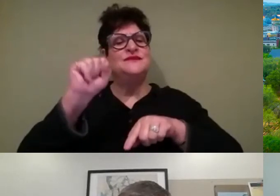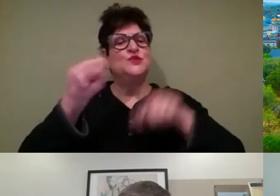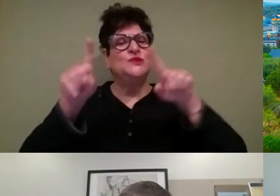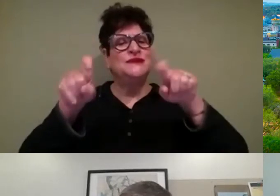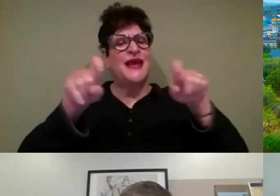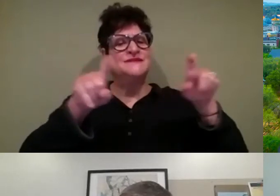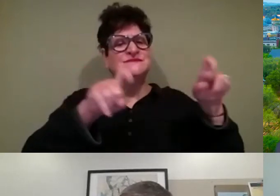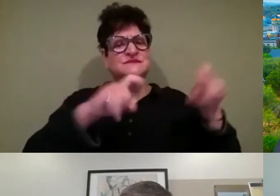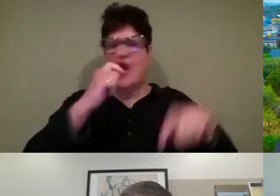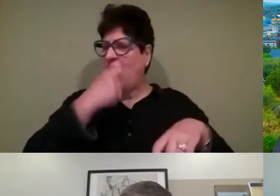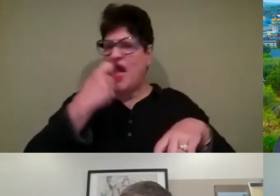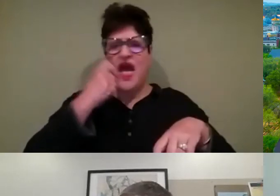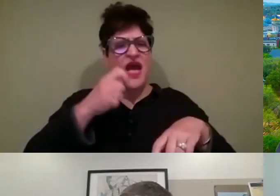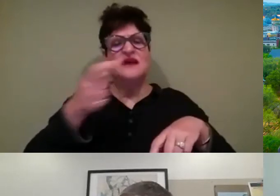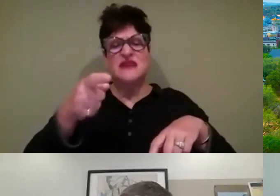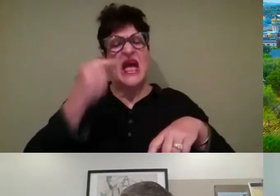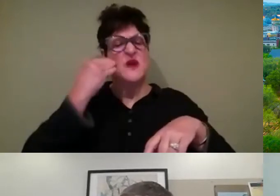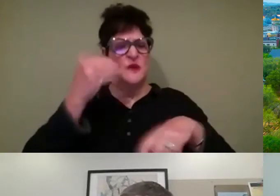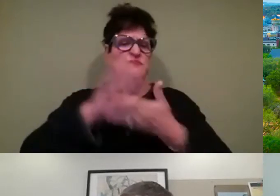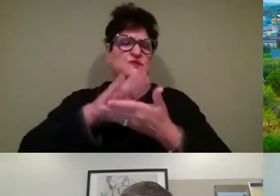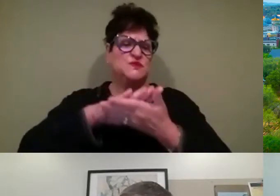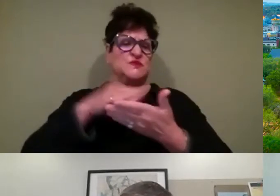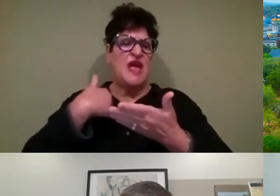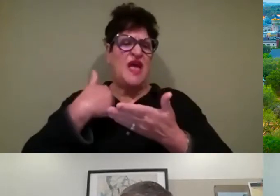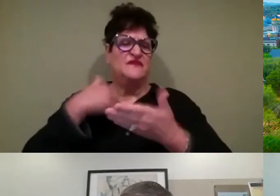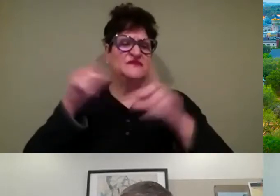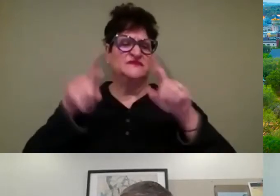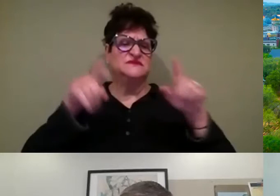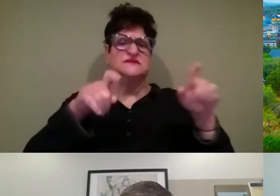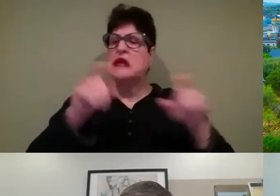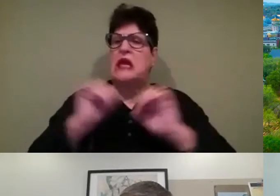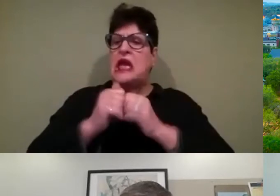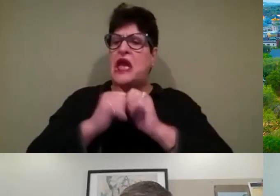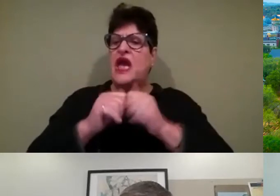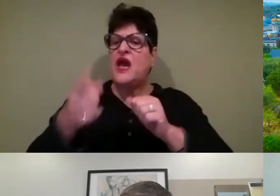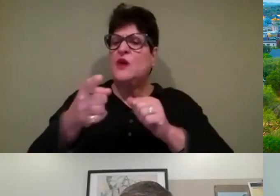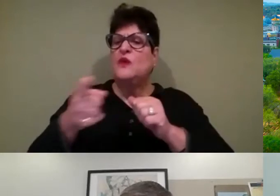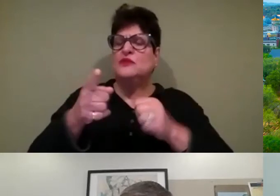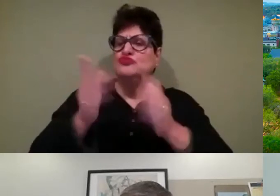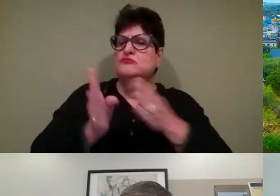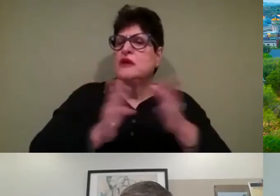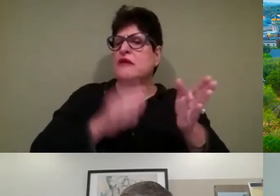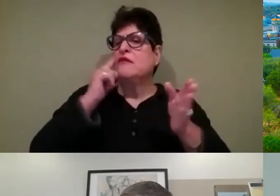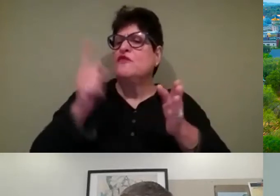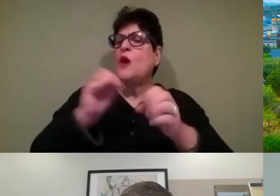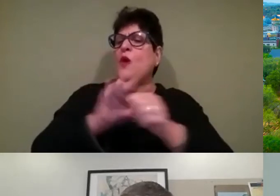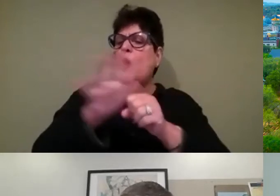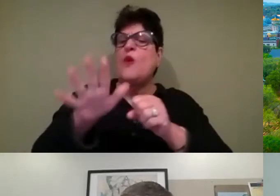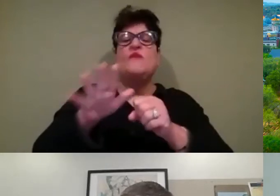schools have testing sites now. So if you could talk a little bit about how you're preparing for the fall, if we're starting to ramp up testing